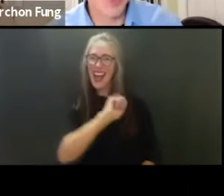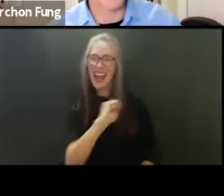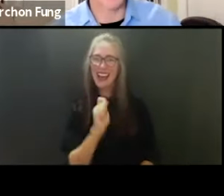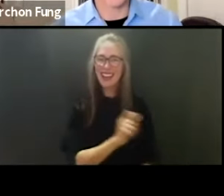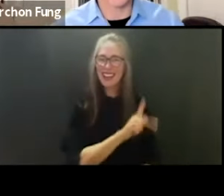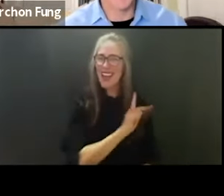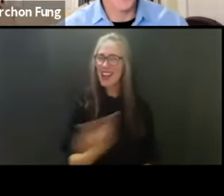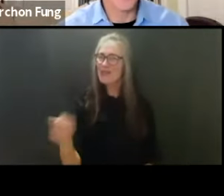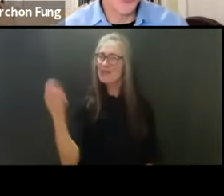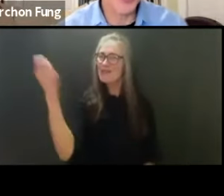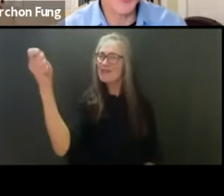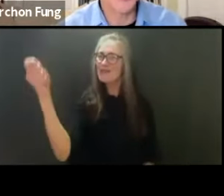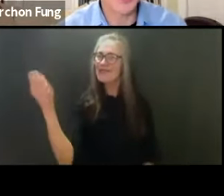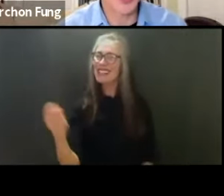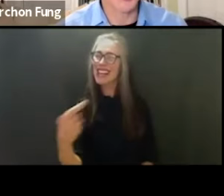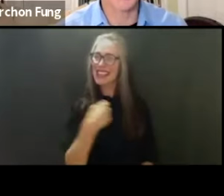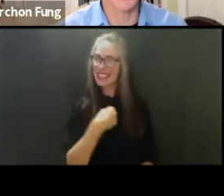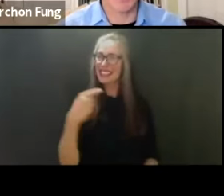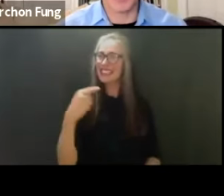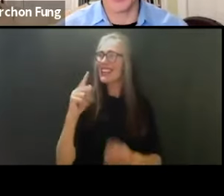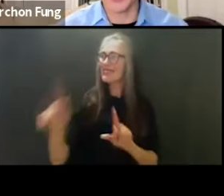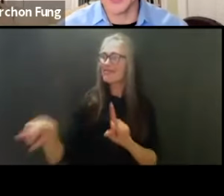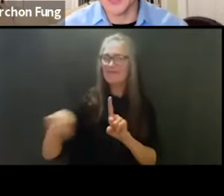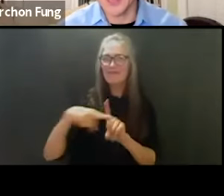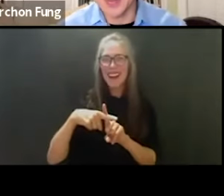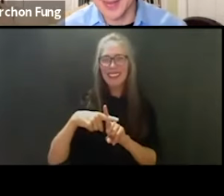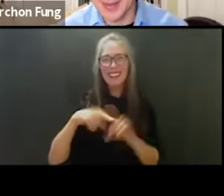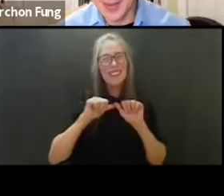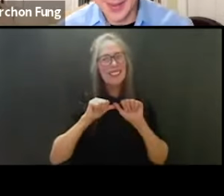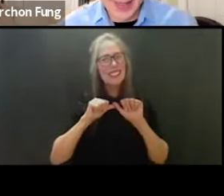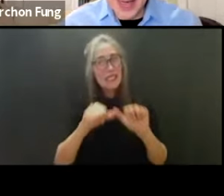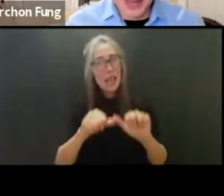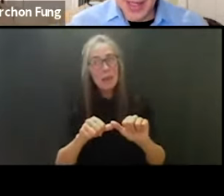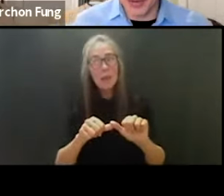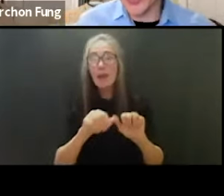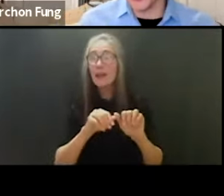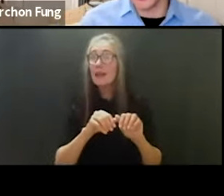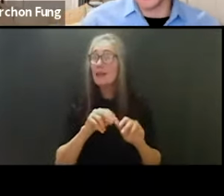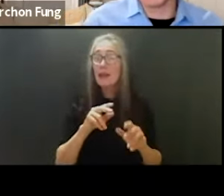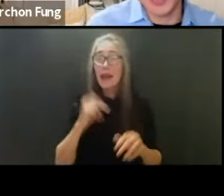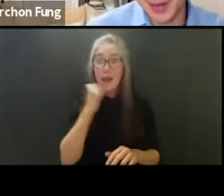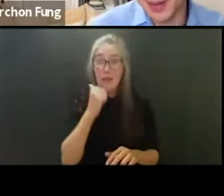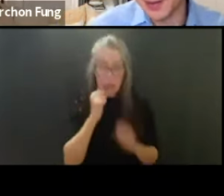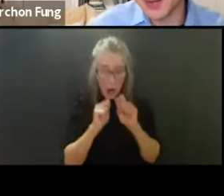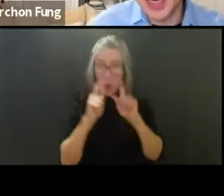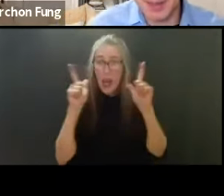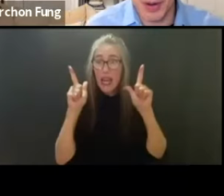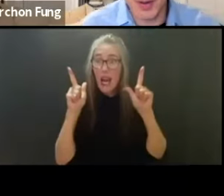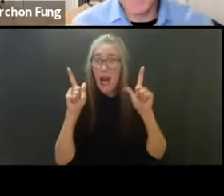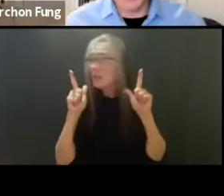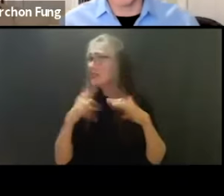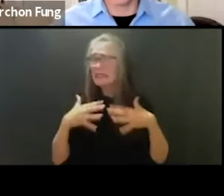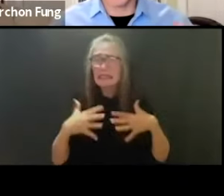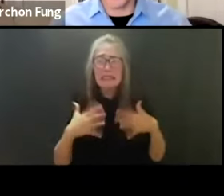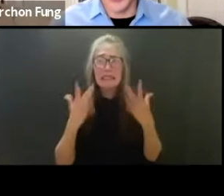right? People have different views of this genteel liberal elite consensus. It had a lot going for it. It was stable.